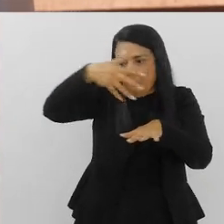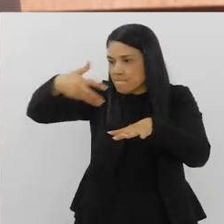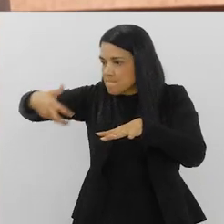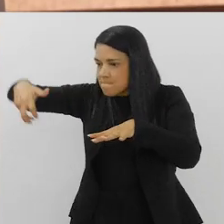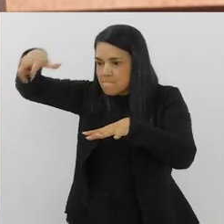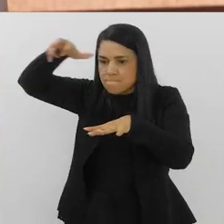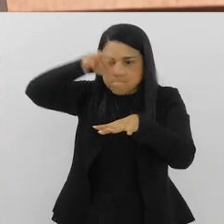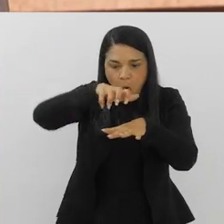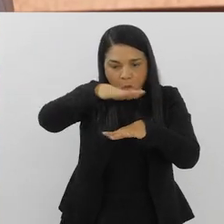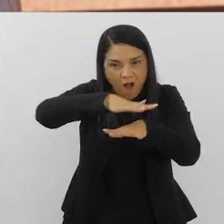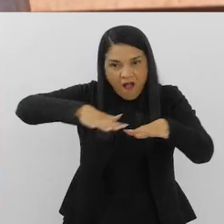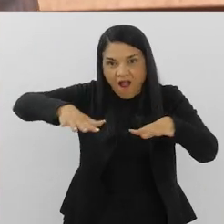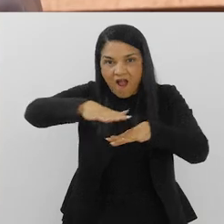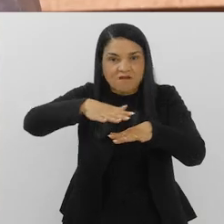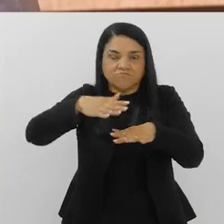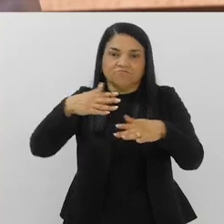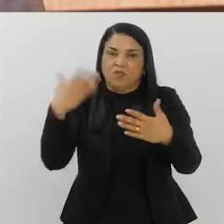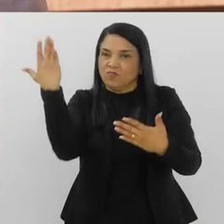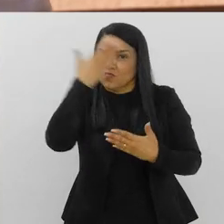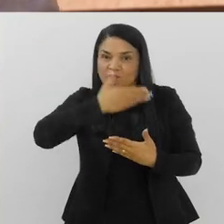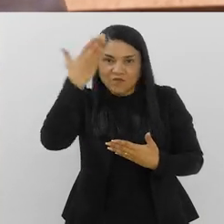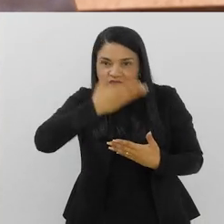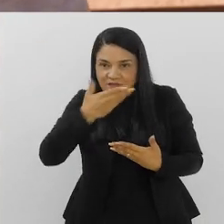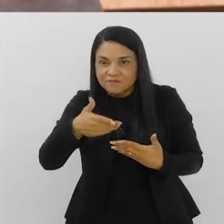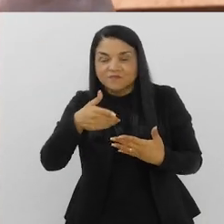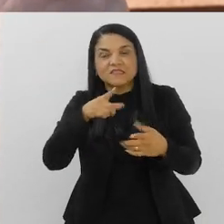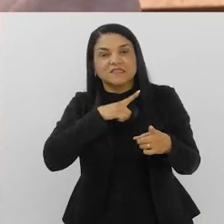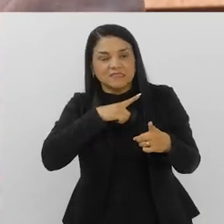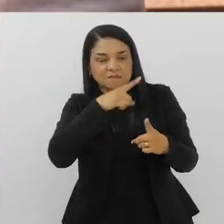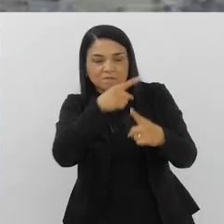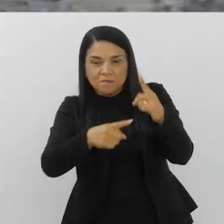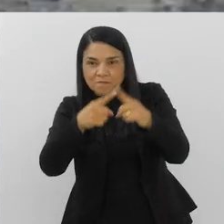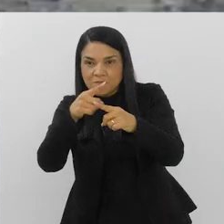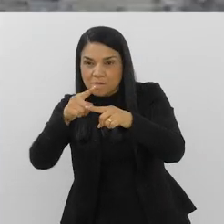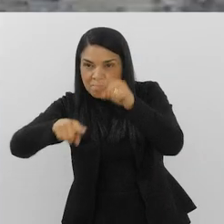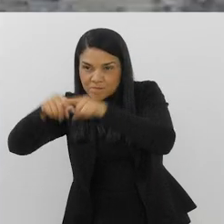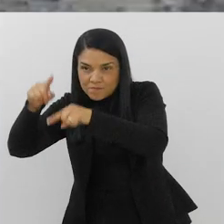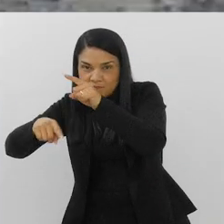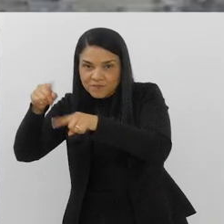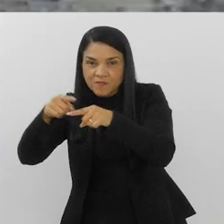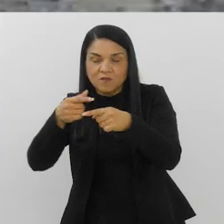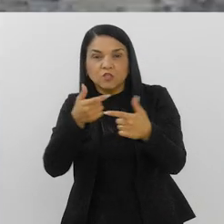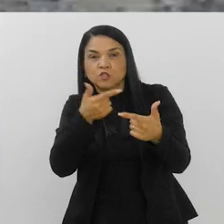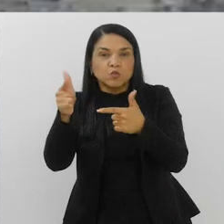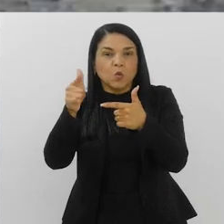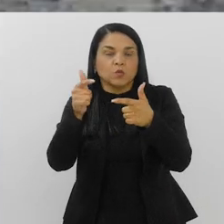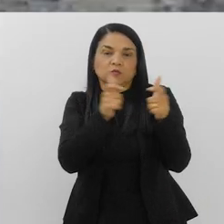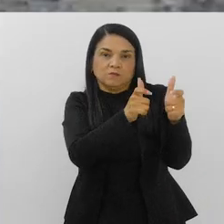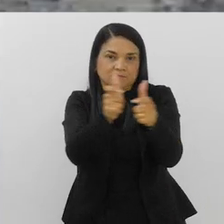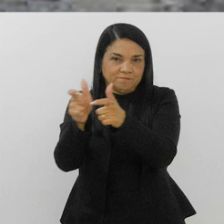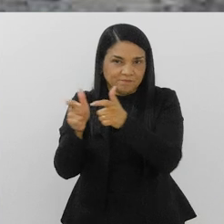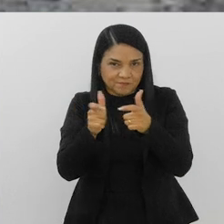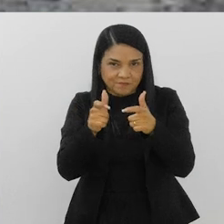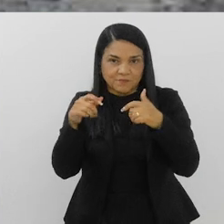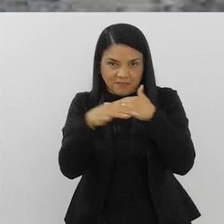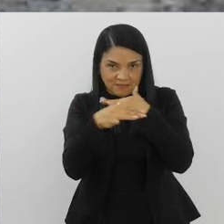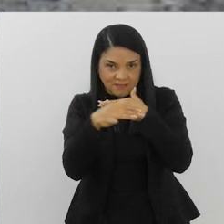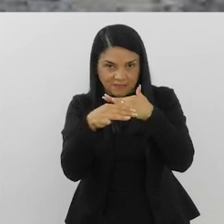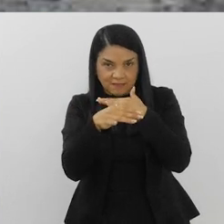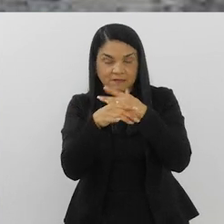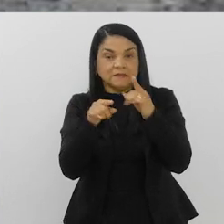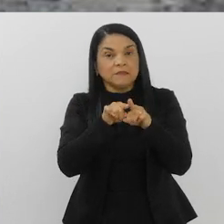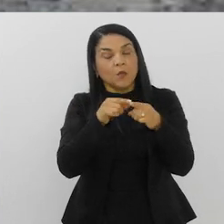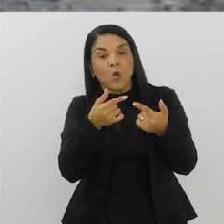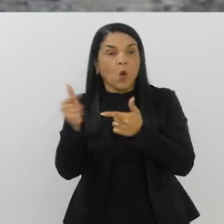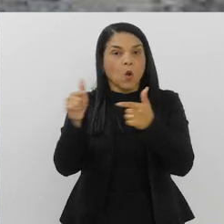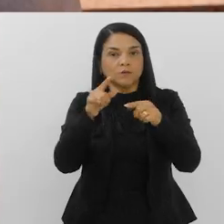aterros in this area. So, here we have pieces that came from other parts of the city and many pieces that